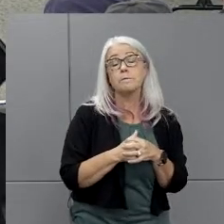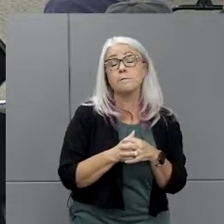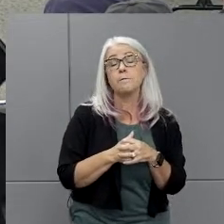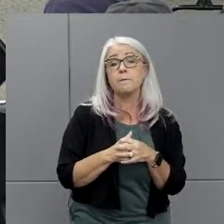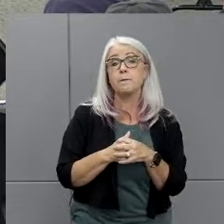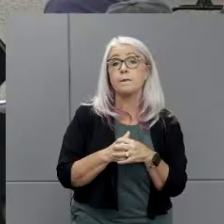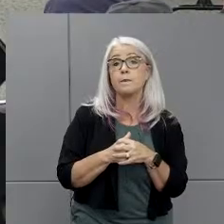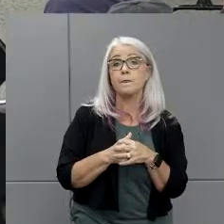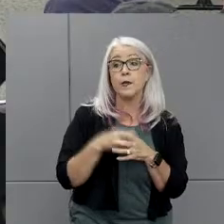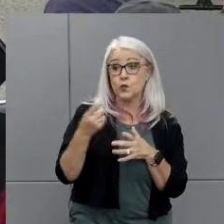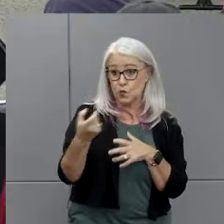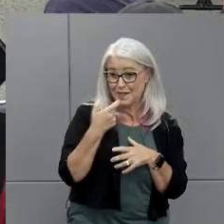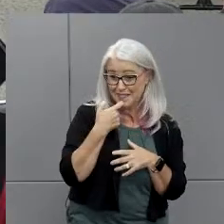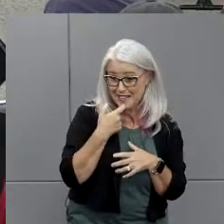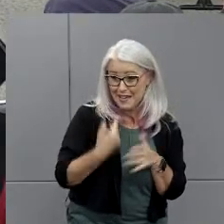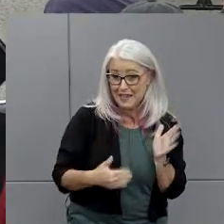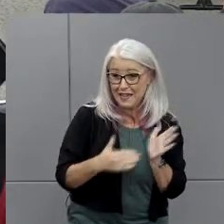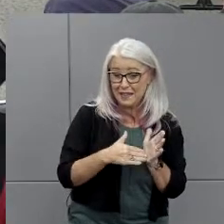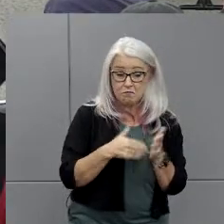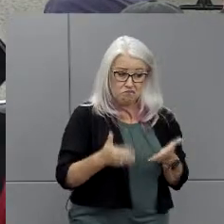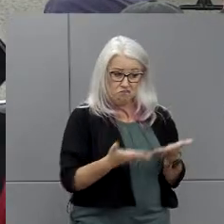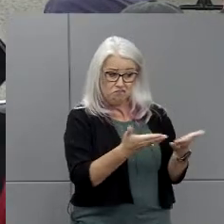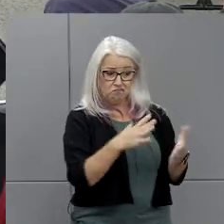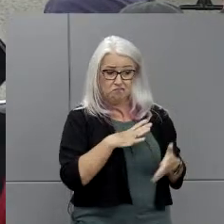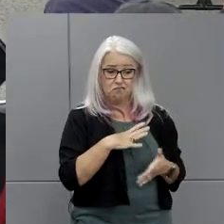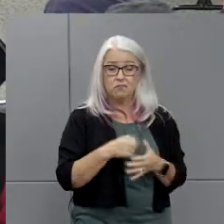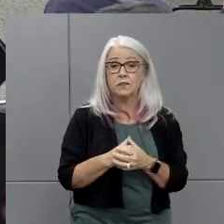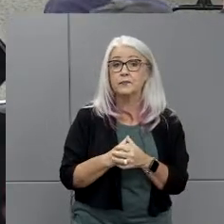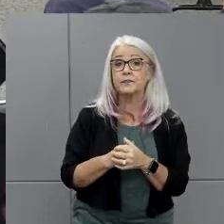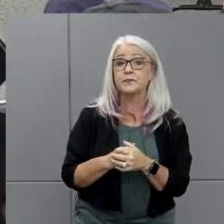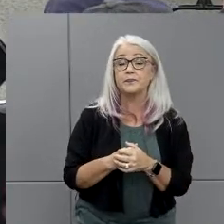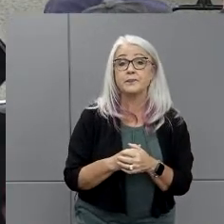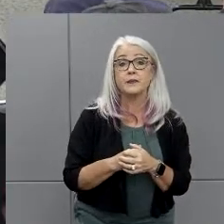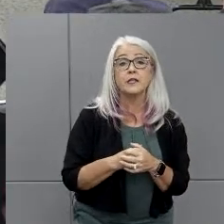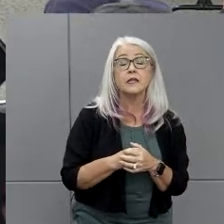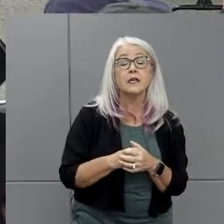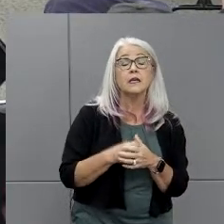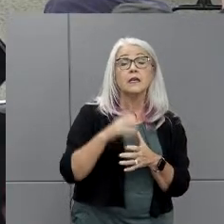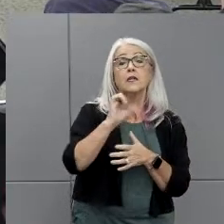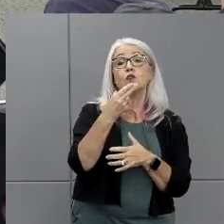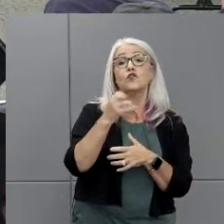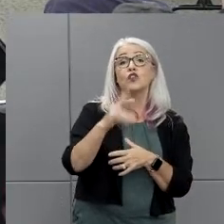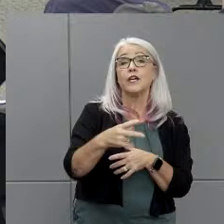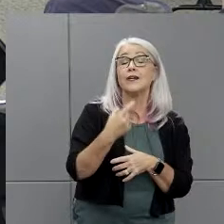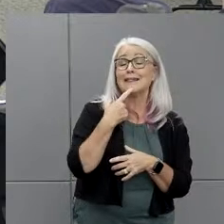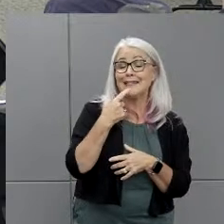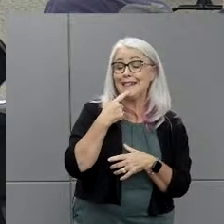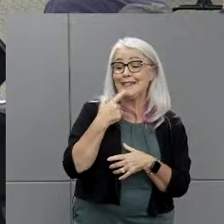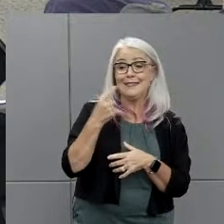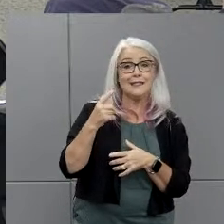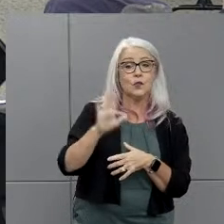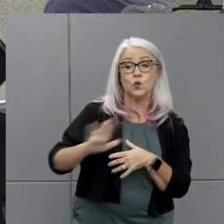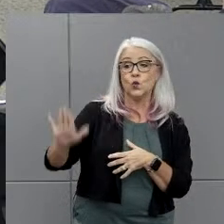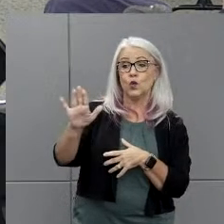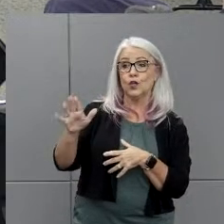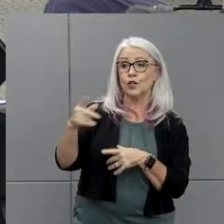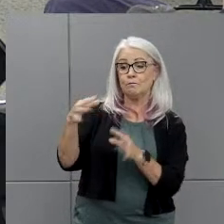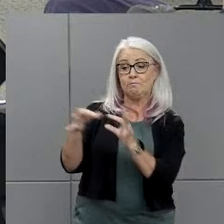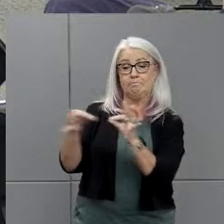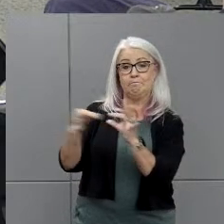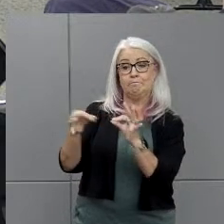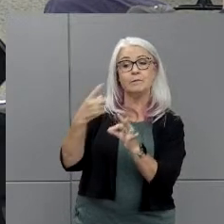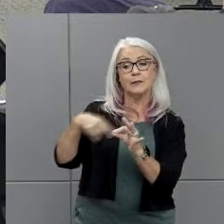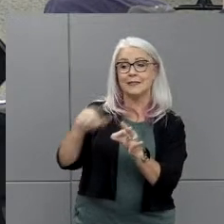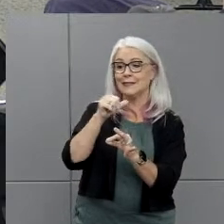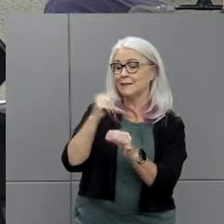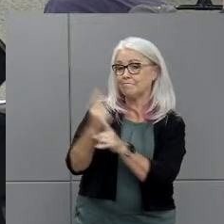chair, do you want to restate it? Want me to? Go ahead. The chair ruled that your motion was out of order, you